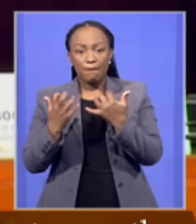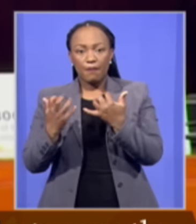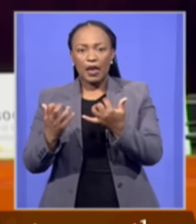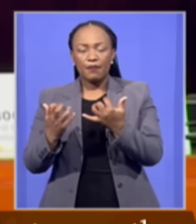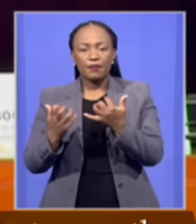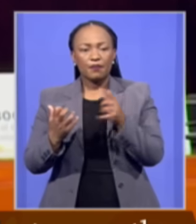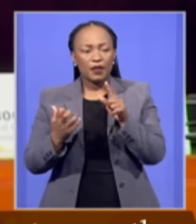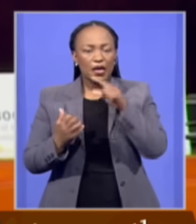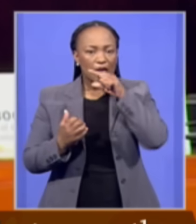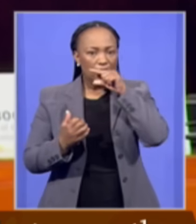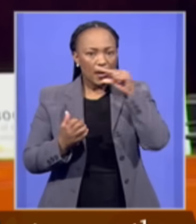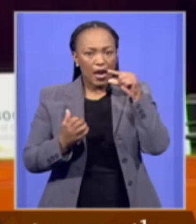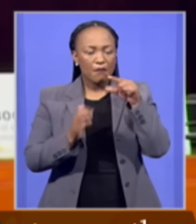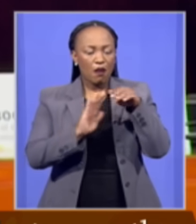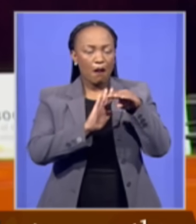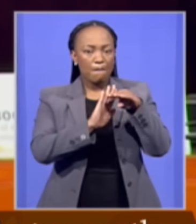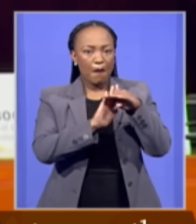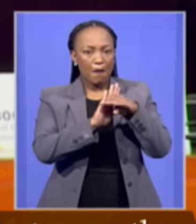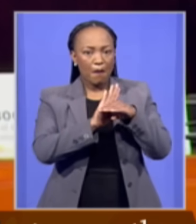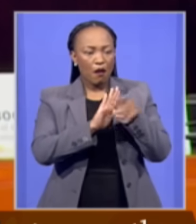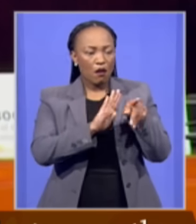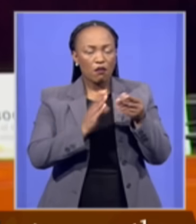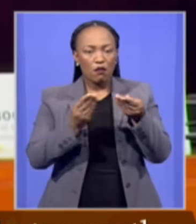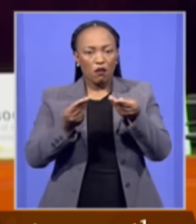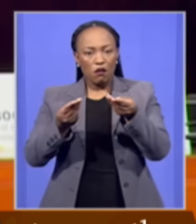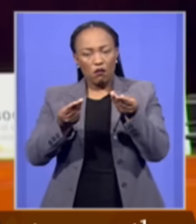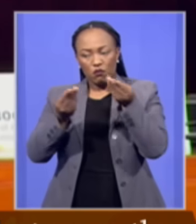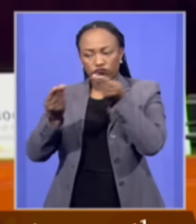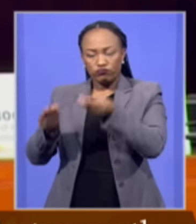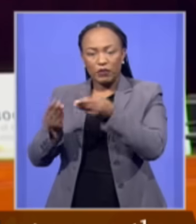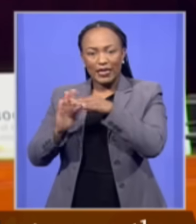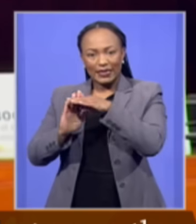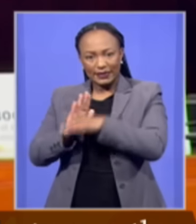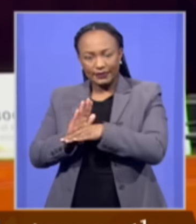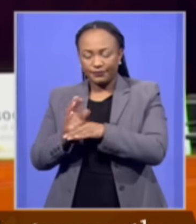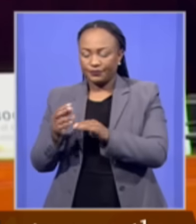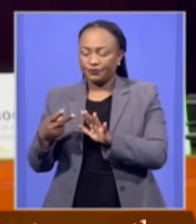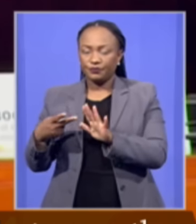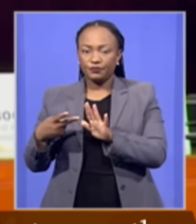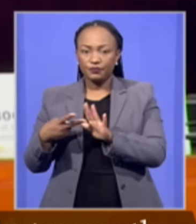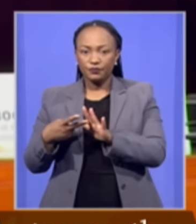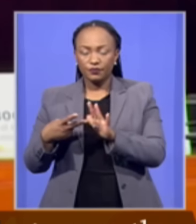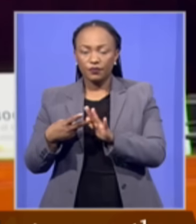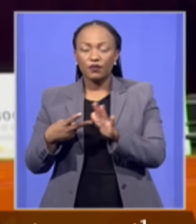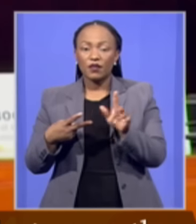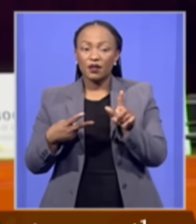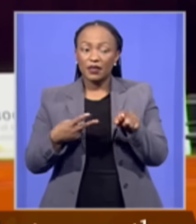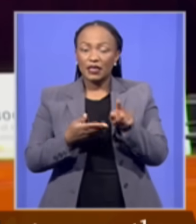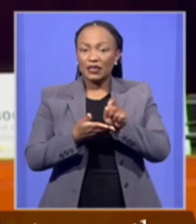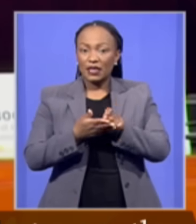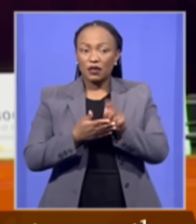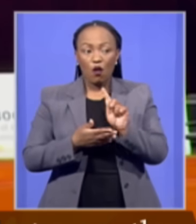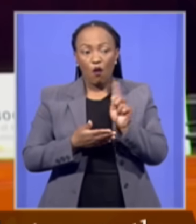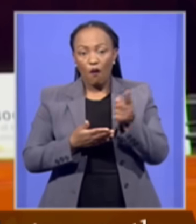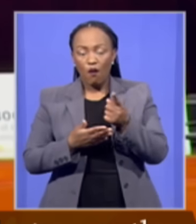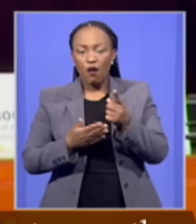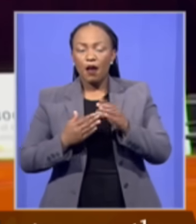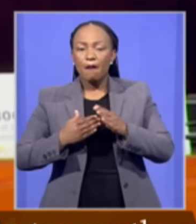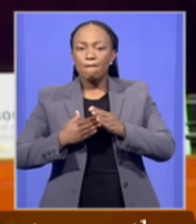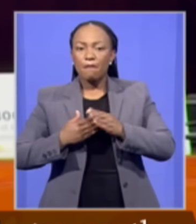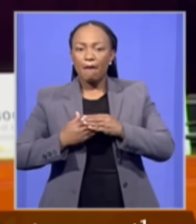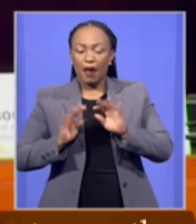of the panelists who were concealed on the submitted list. 2, to write to all the panel